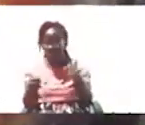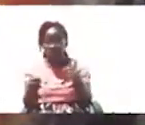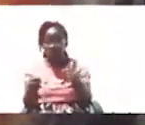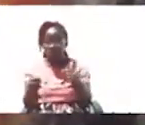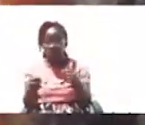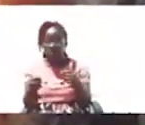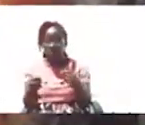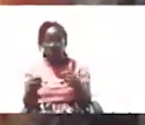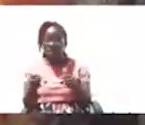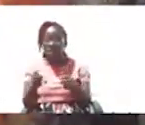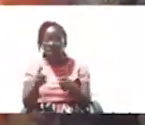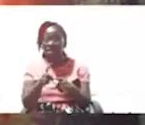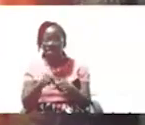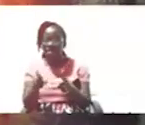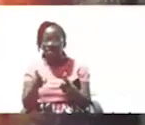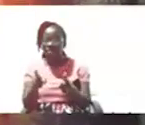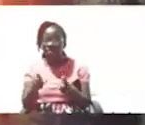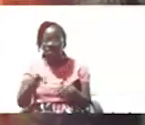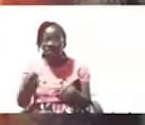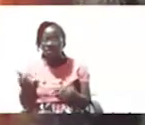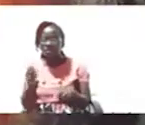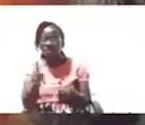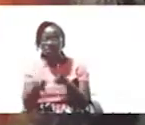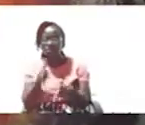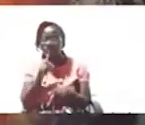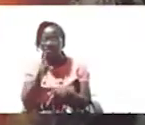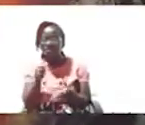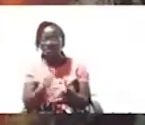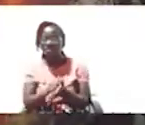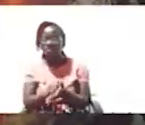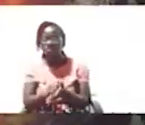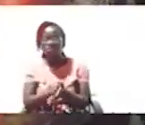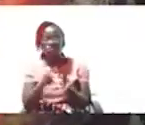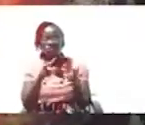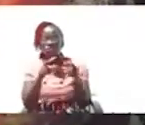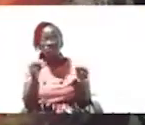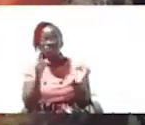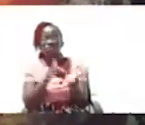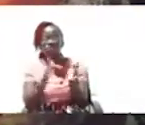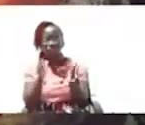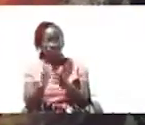die wabon na wadi nanan